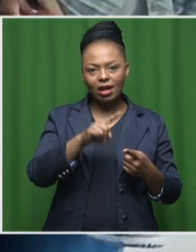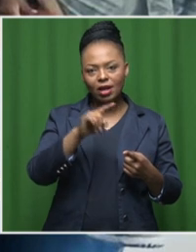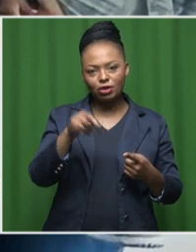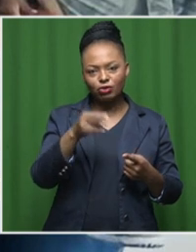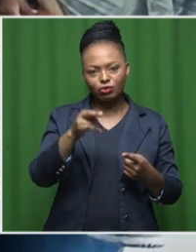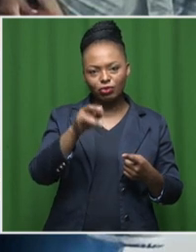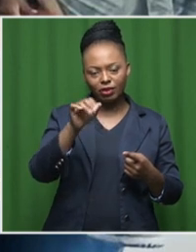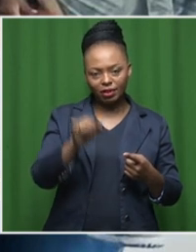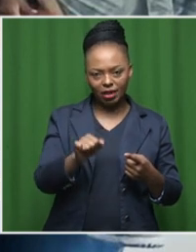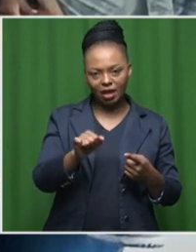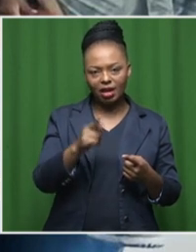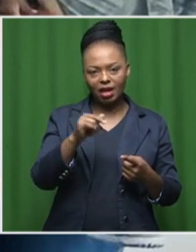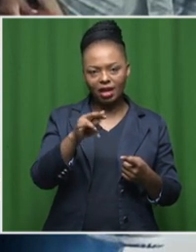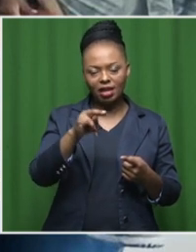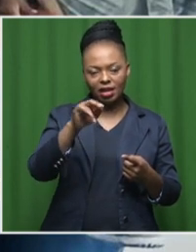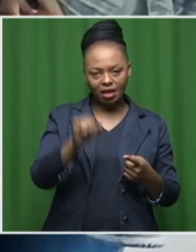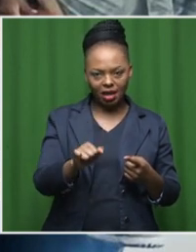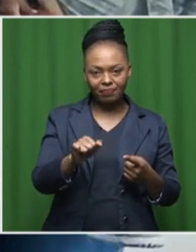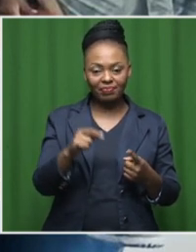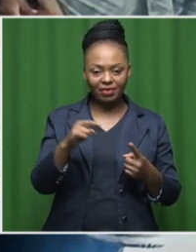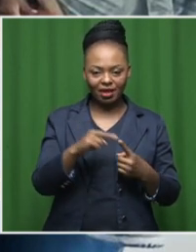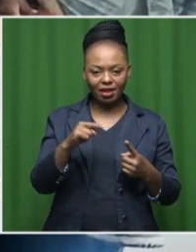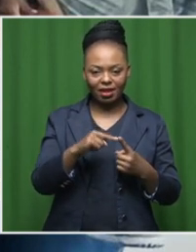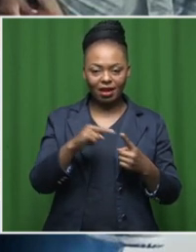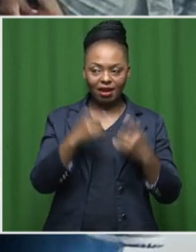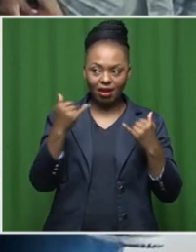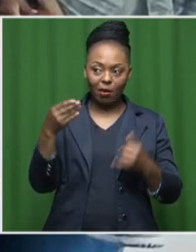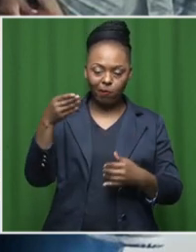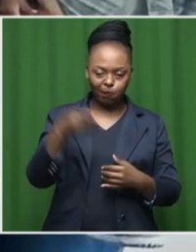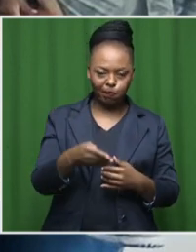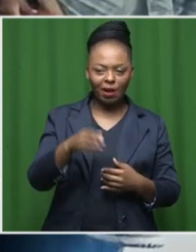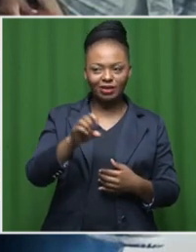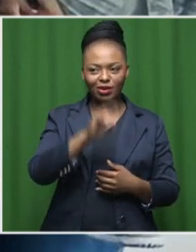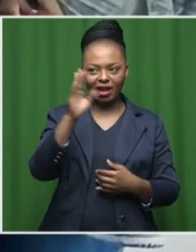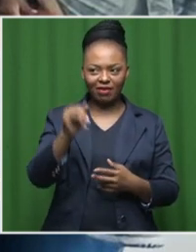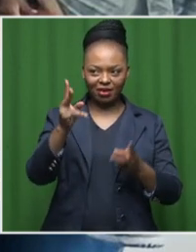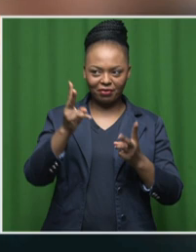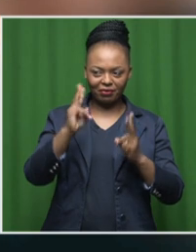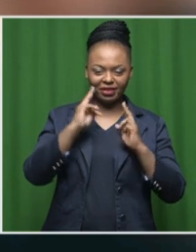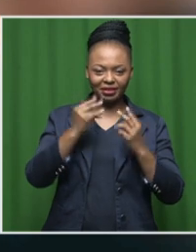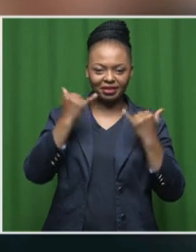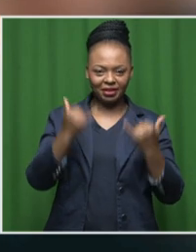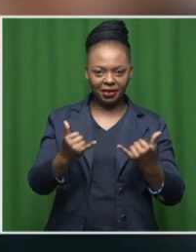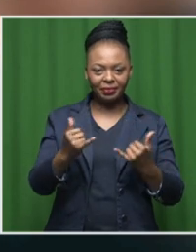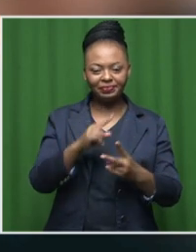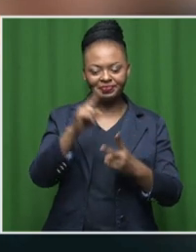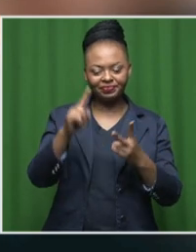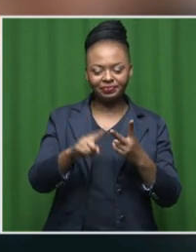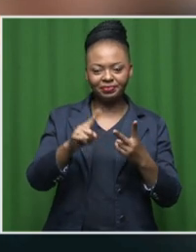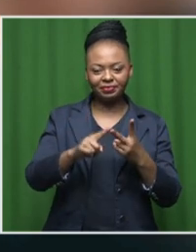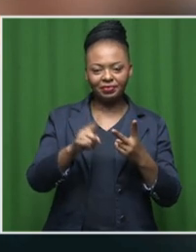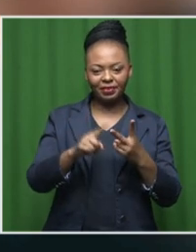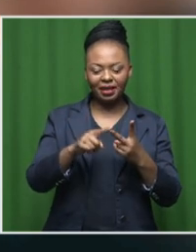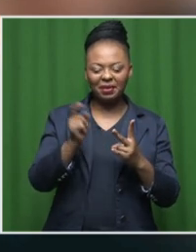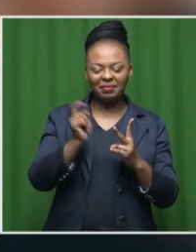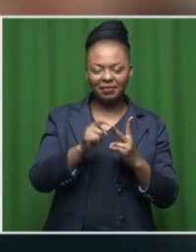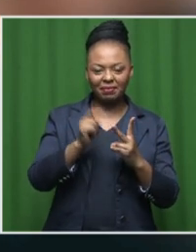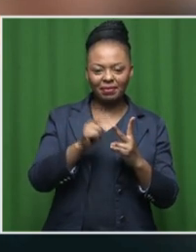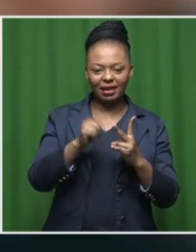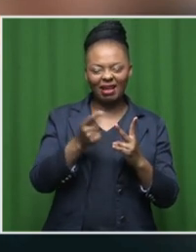is Miss World, and she is joined here in South Africa, of course, by someone who needs a very